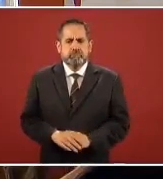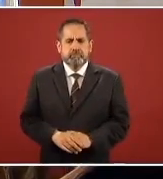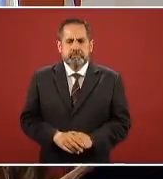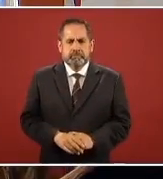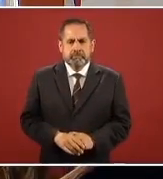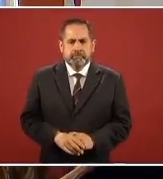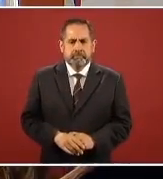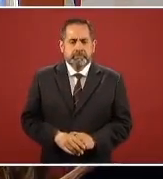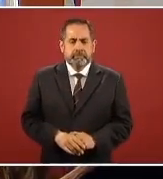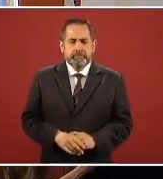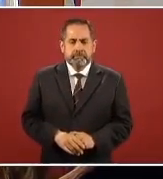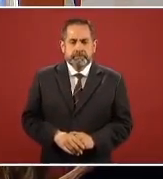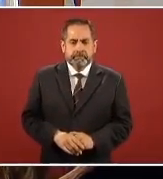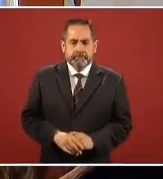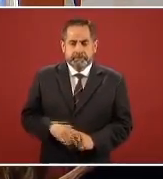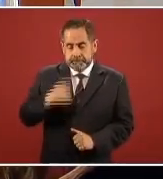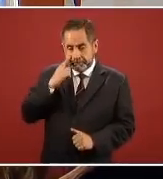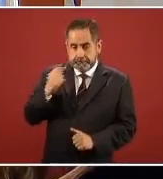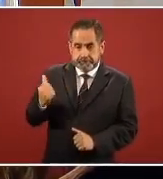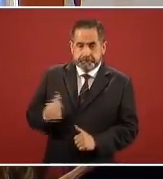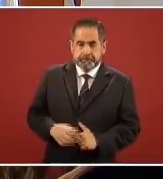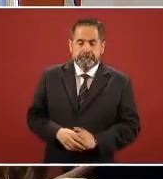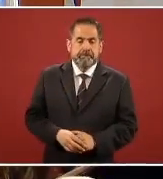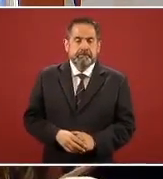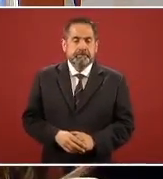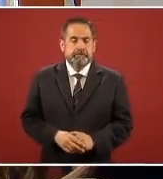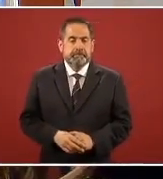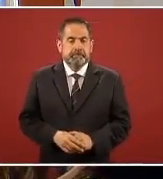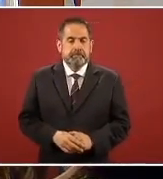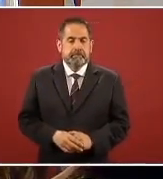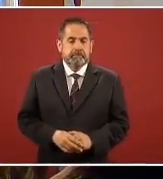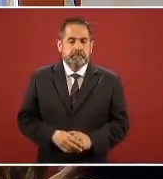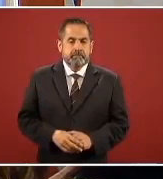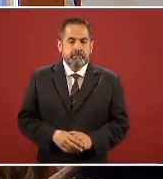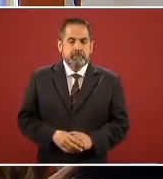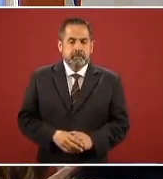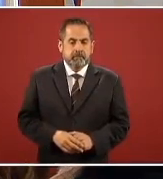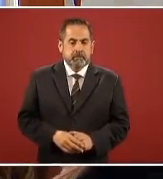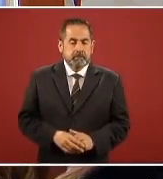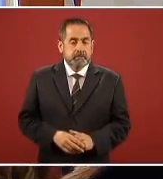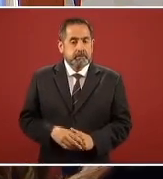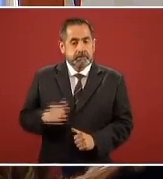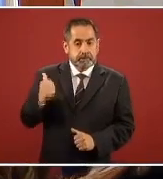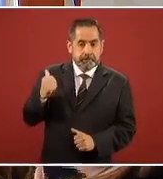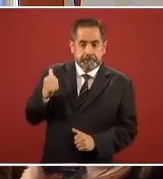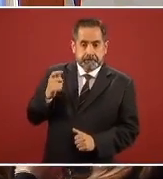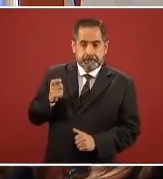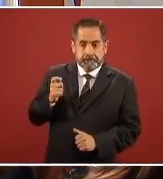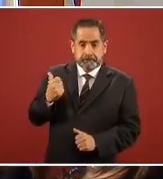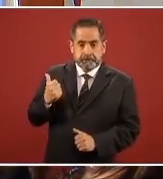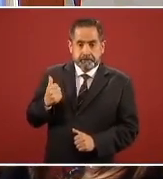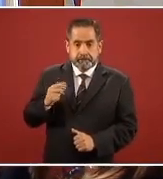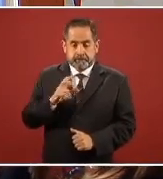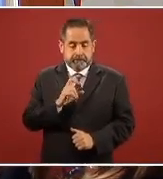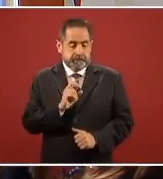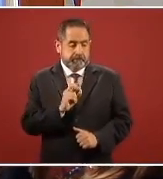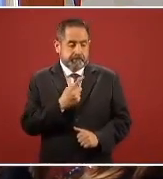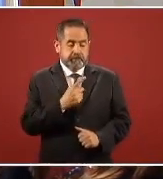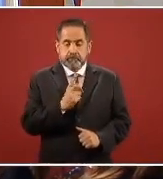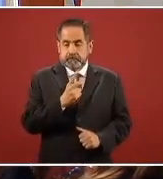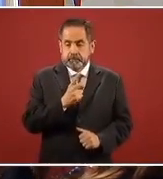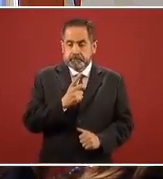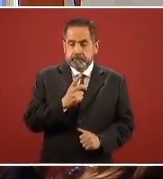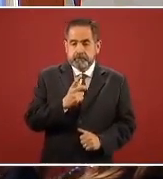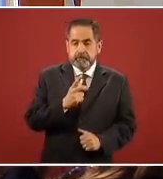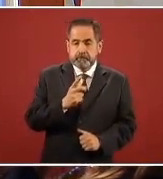country. Miren. Look here. Esto es this is del 31 de diciembre from